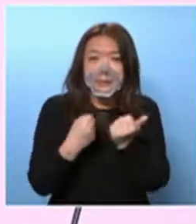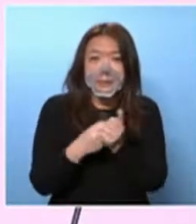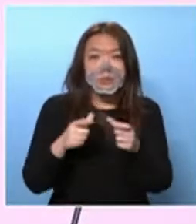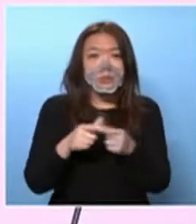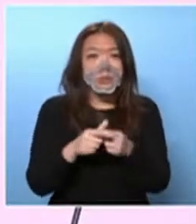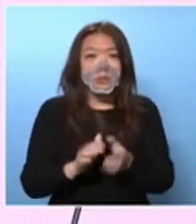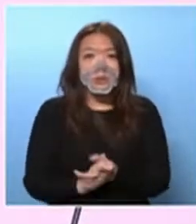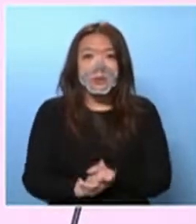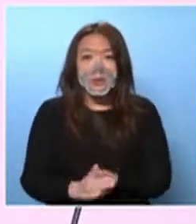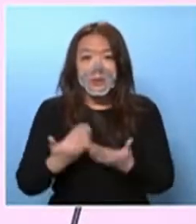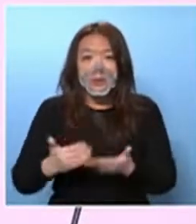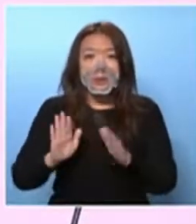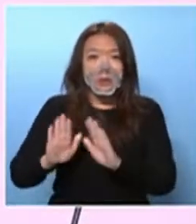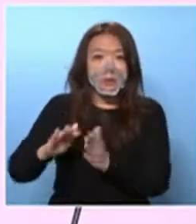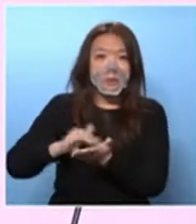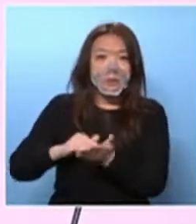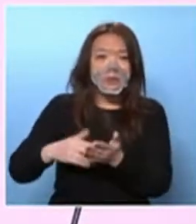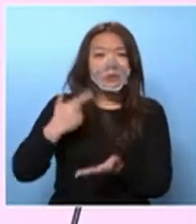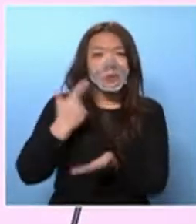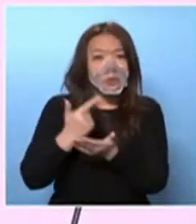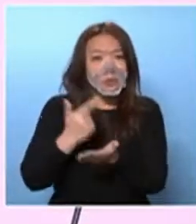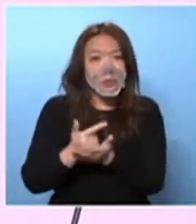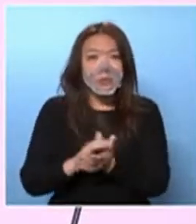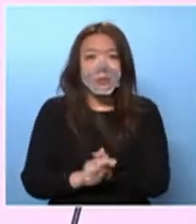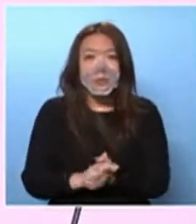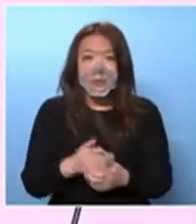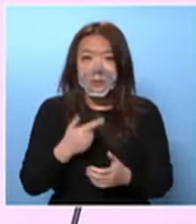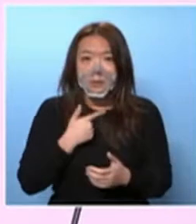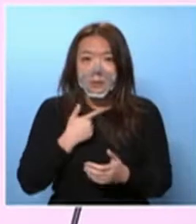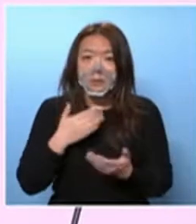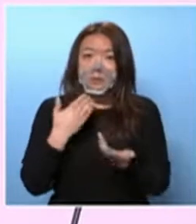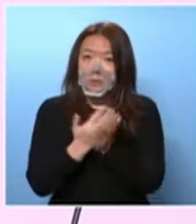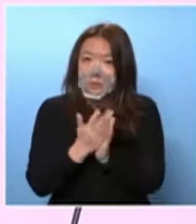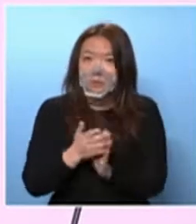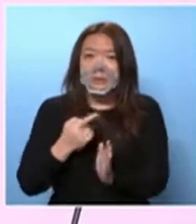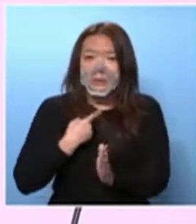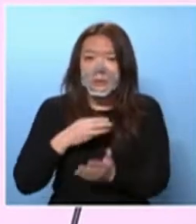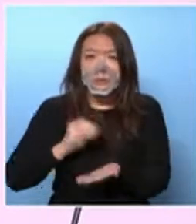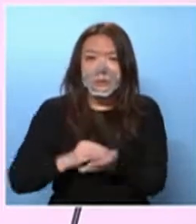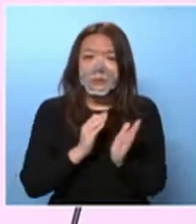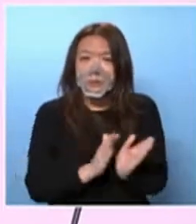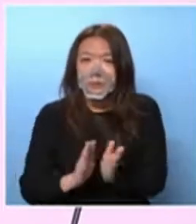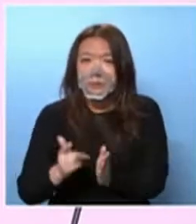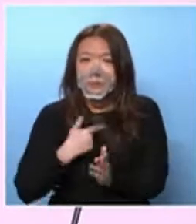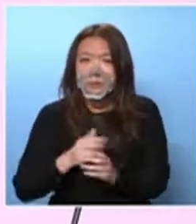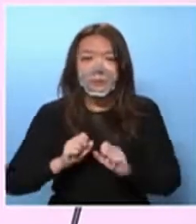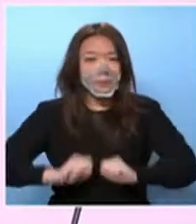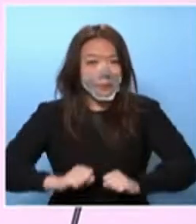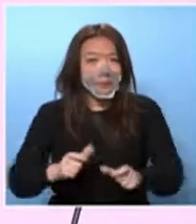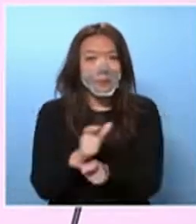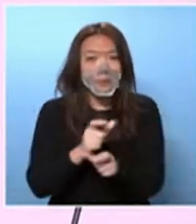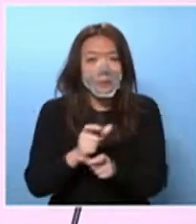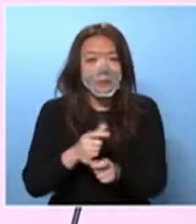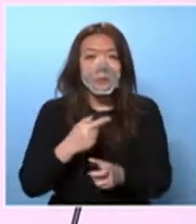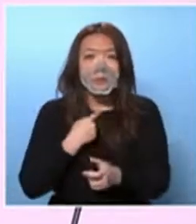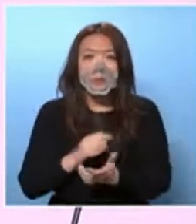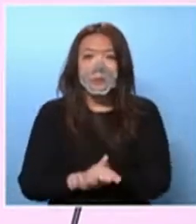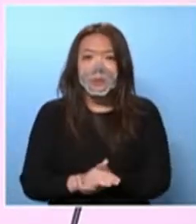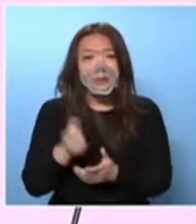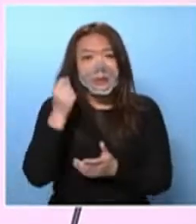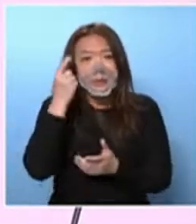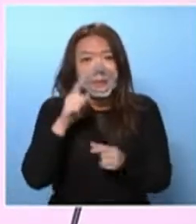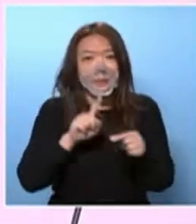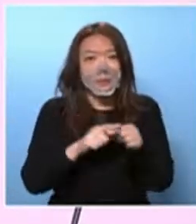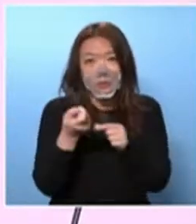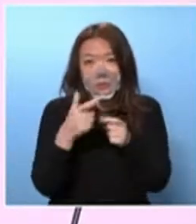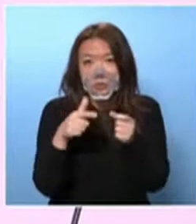Supporting enterprises. During this critical juncture of fighting the epidemic, we must take all necessary measures to preserve the vitality of the